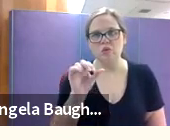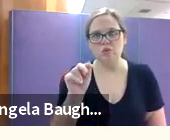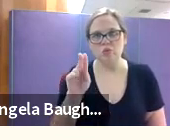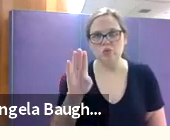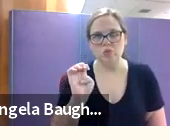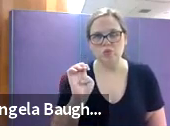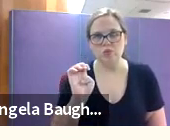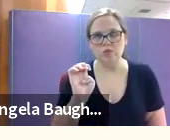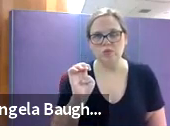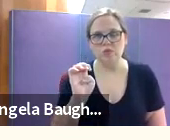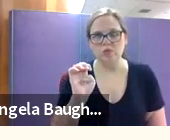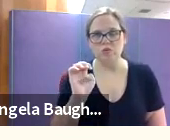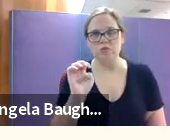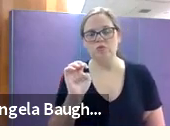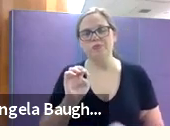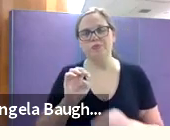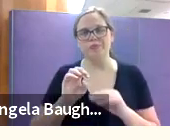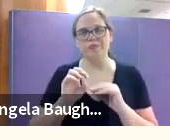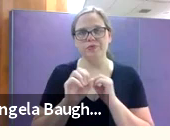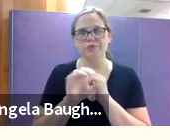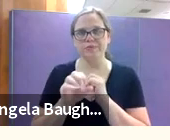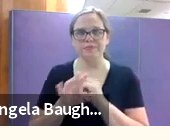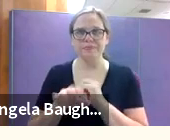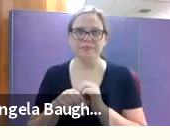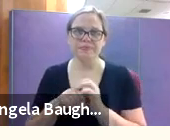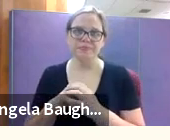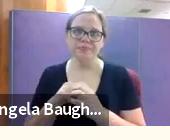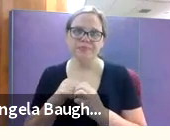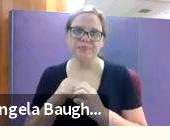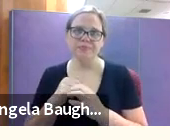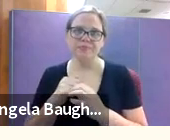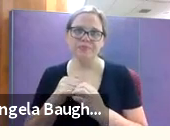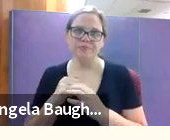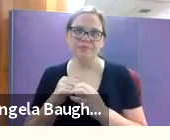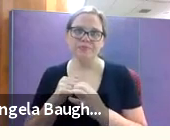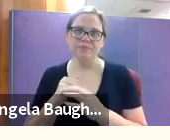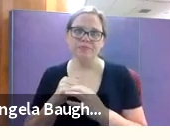It's still not on the YouTube stream, but maybe we have to catch up on the YouTube stream.